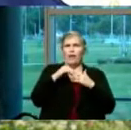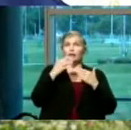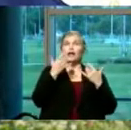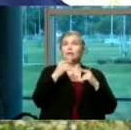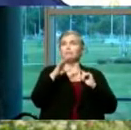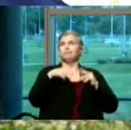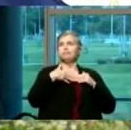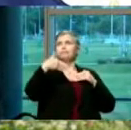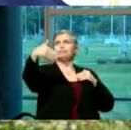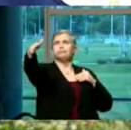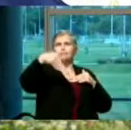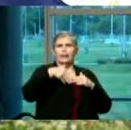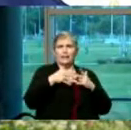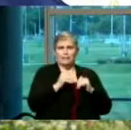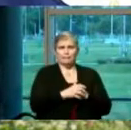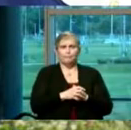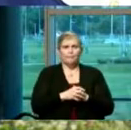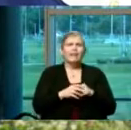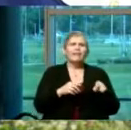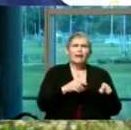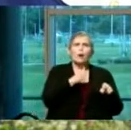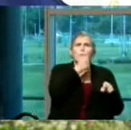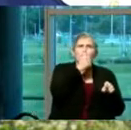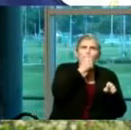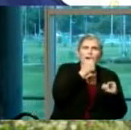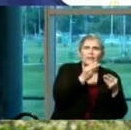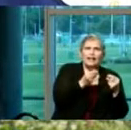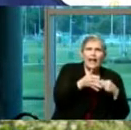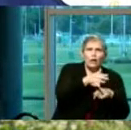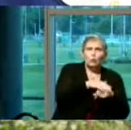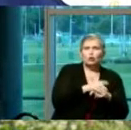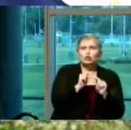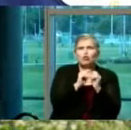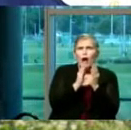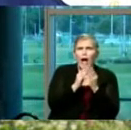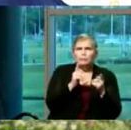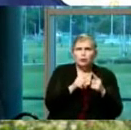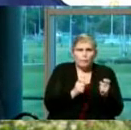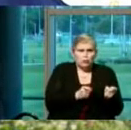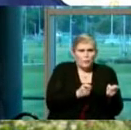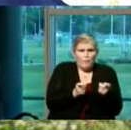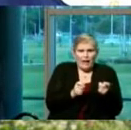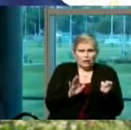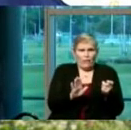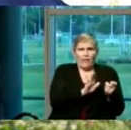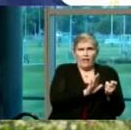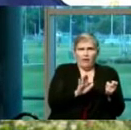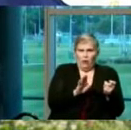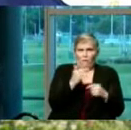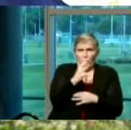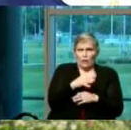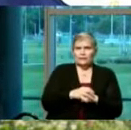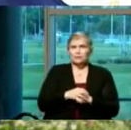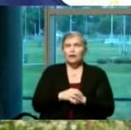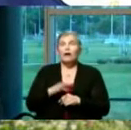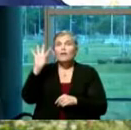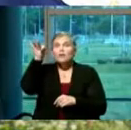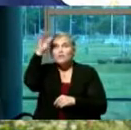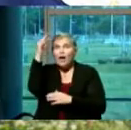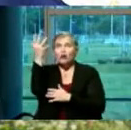will also maintain incentives for private landowners and tribes to maintain and manage their forests. But on federal